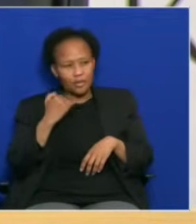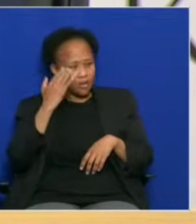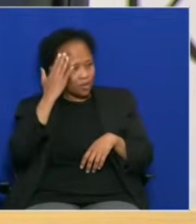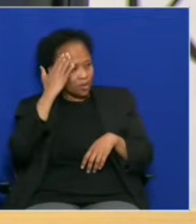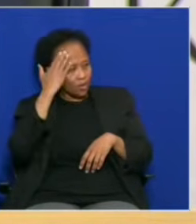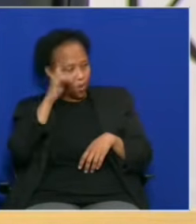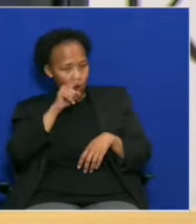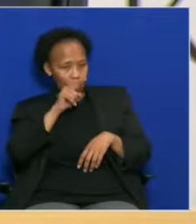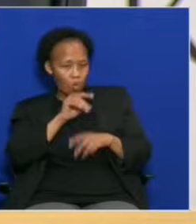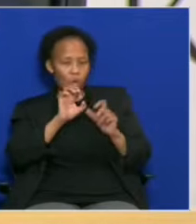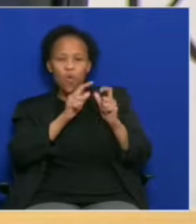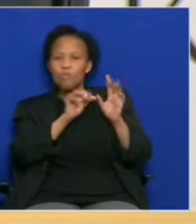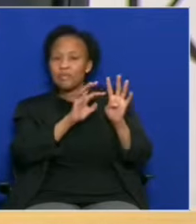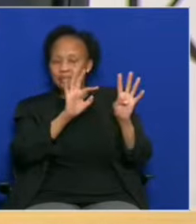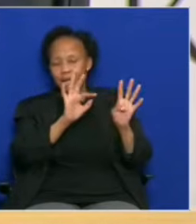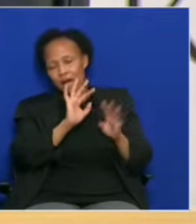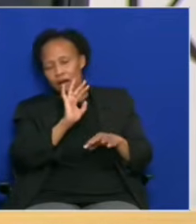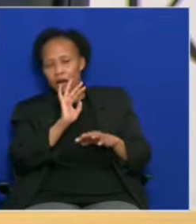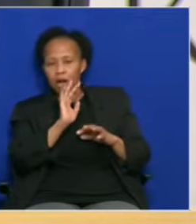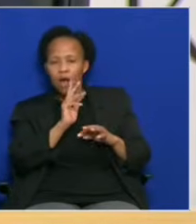but this has to deal, when you look at it,